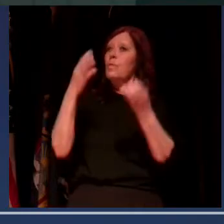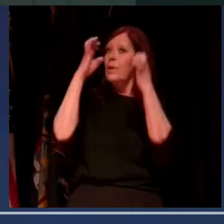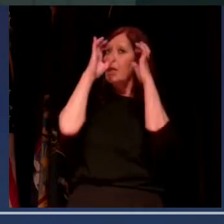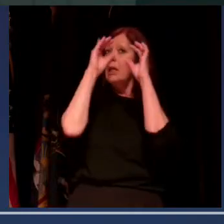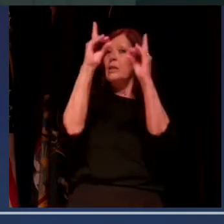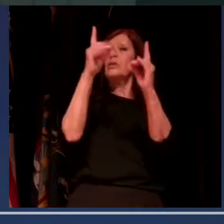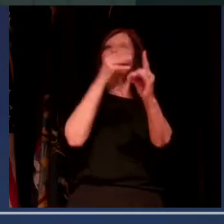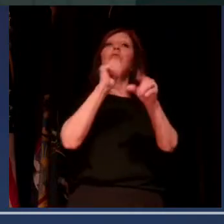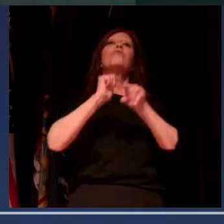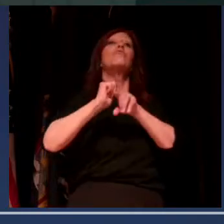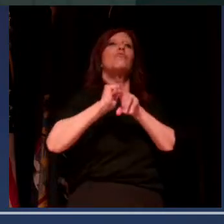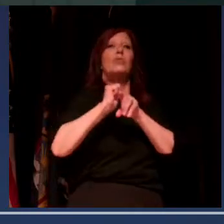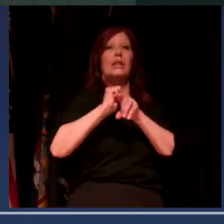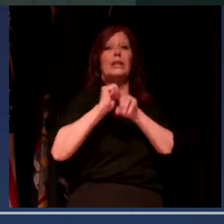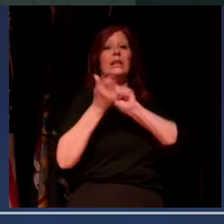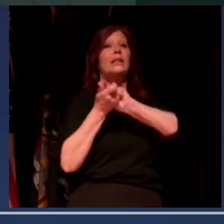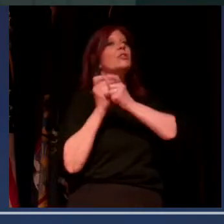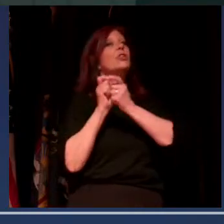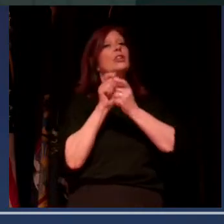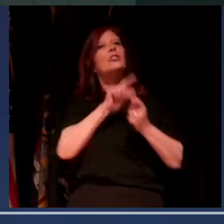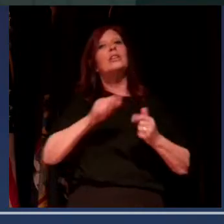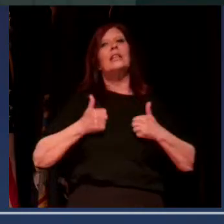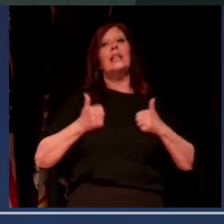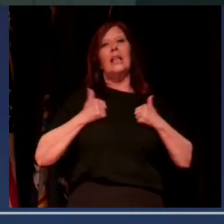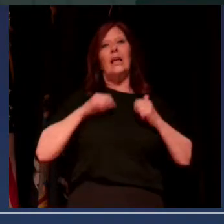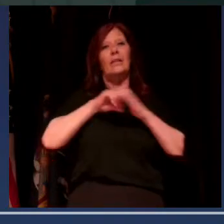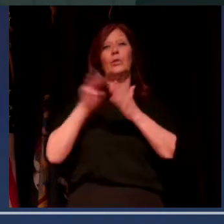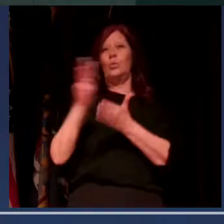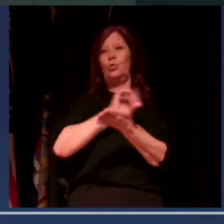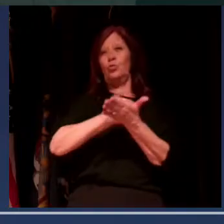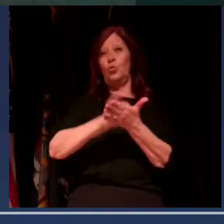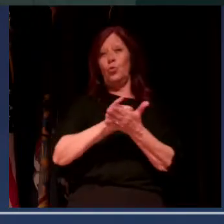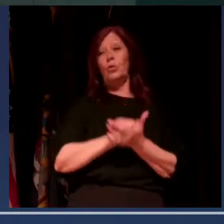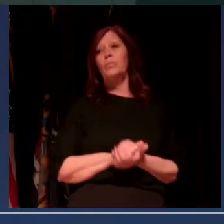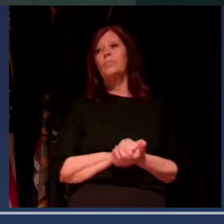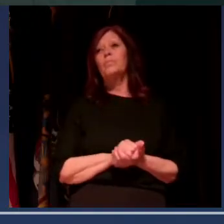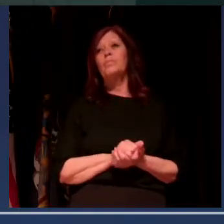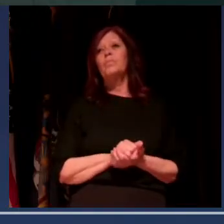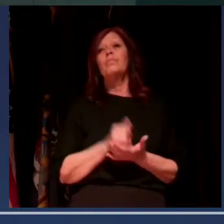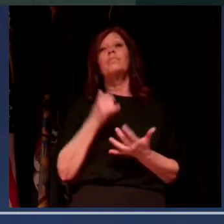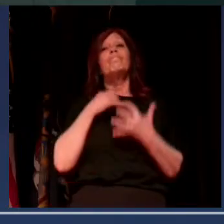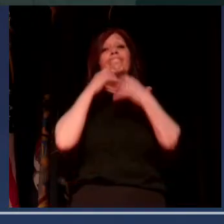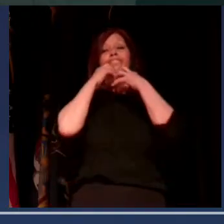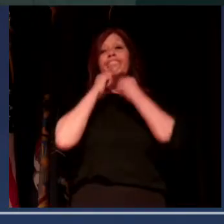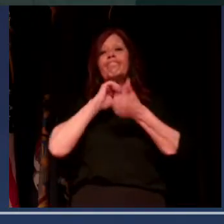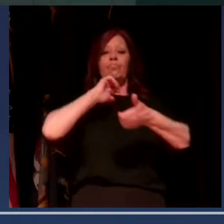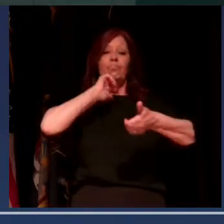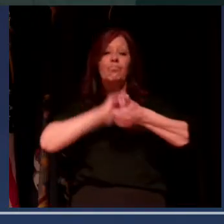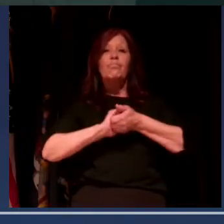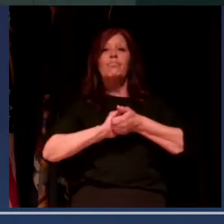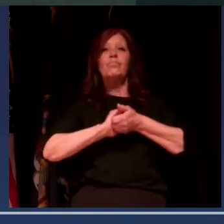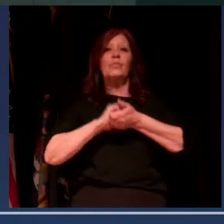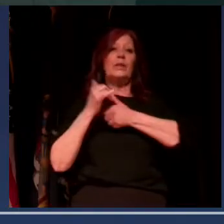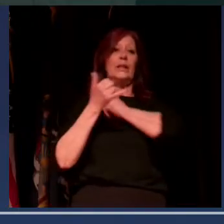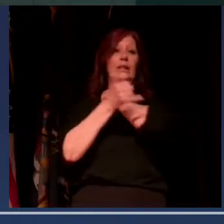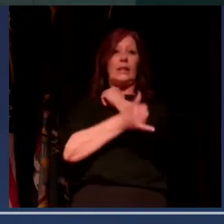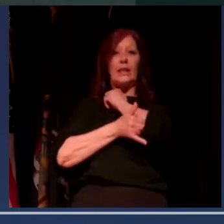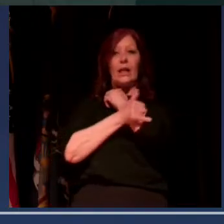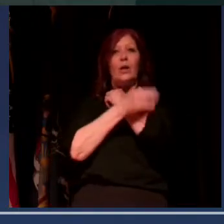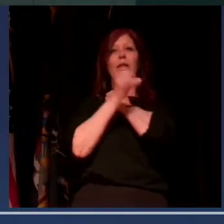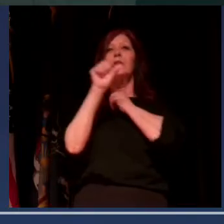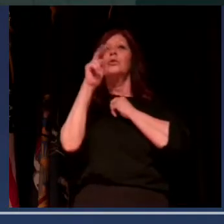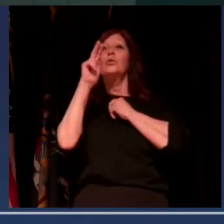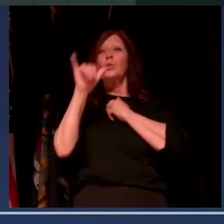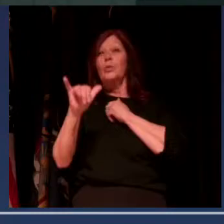and training that changes life in Western New York. I value the partnership between the county and SUNY